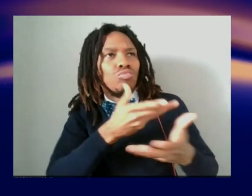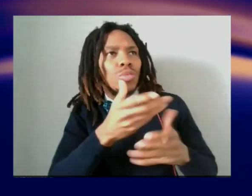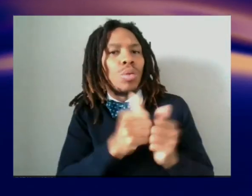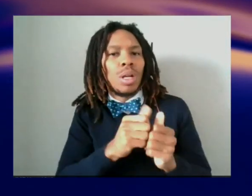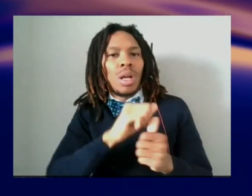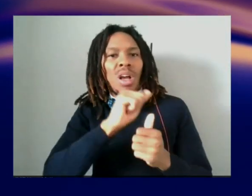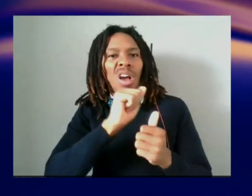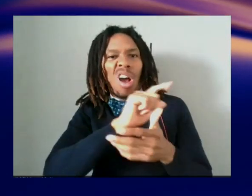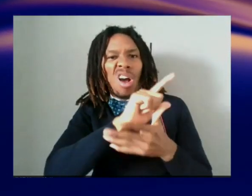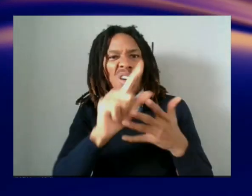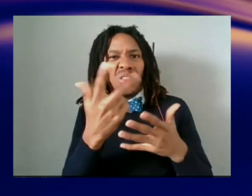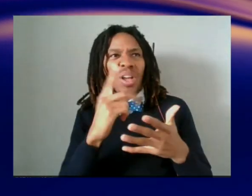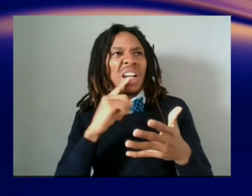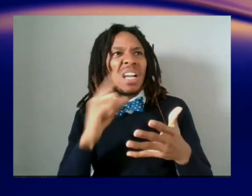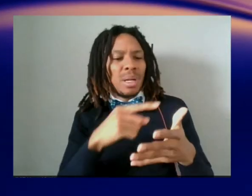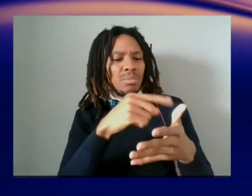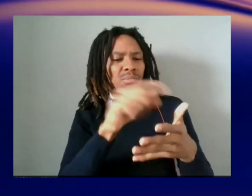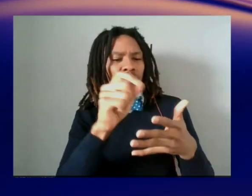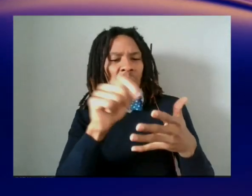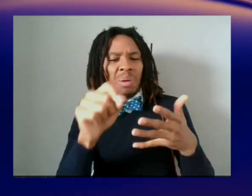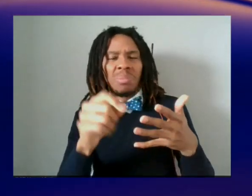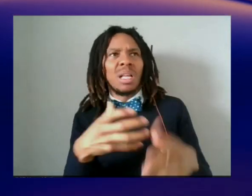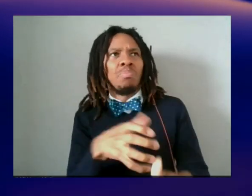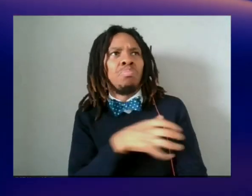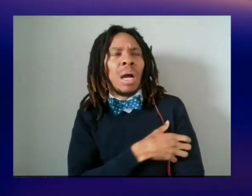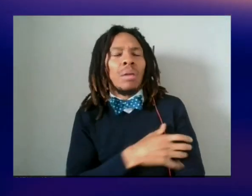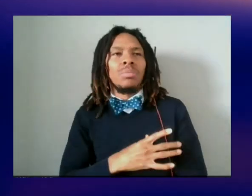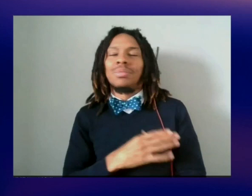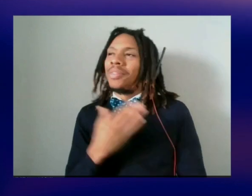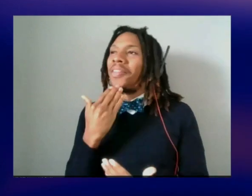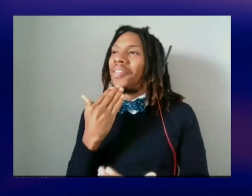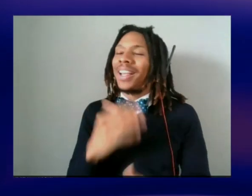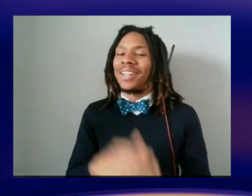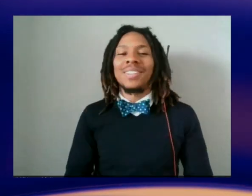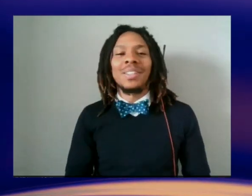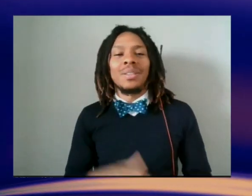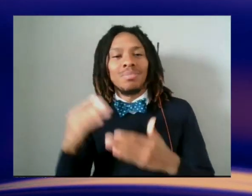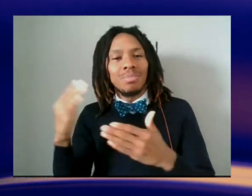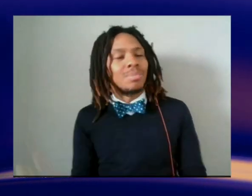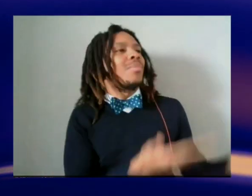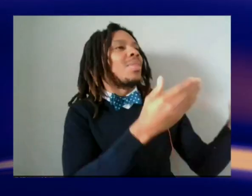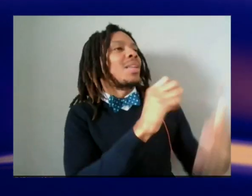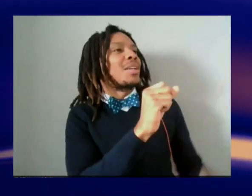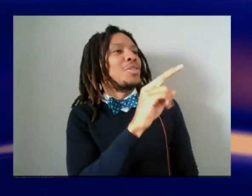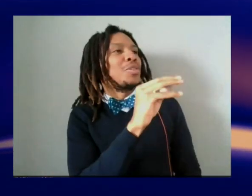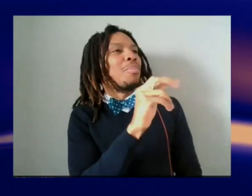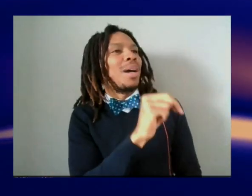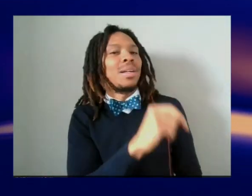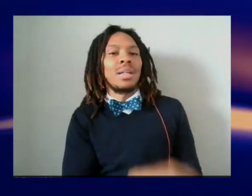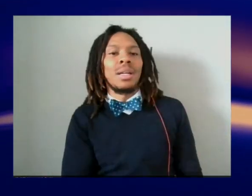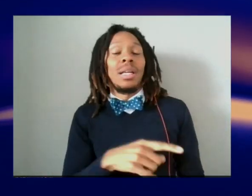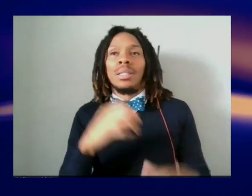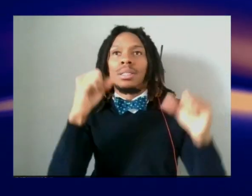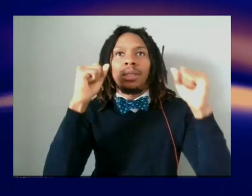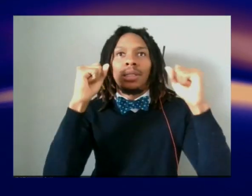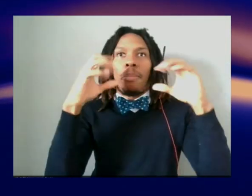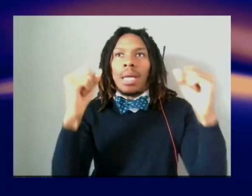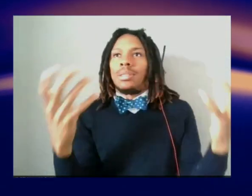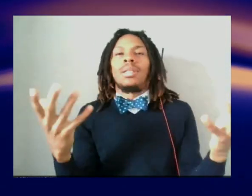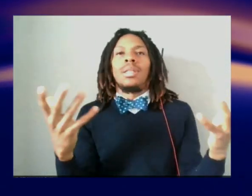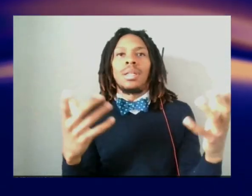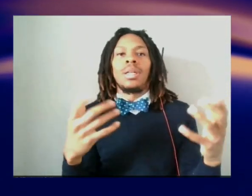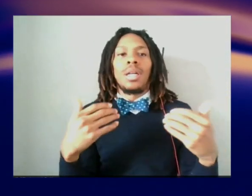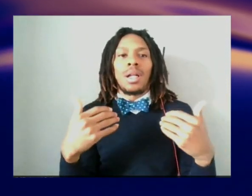commands. Yeah. Yeah. Pretty powerful. Yeah. Thanks. Absolutely. Take us away, Suman. Yeah. I think this is amazing, right? So when we have deployed